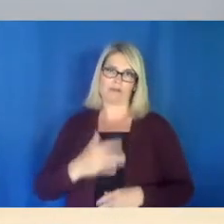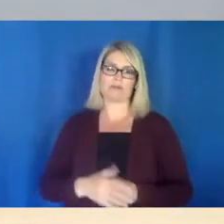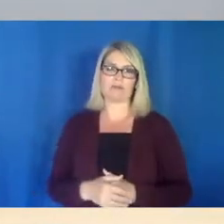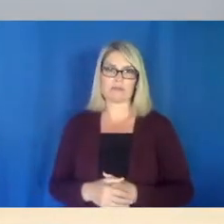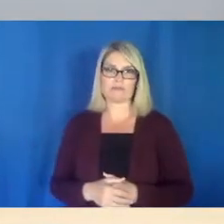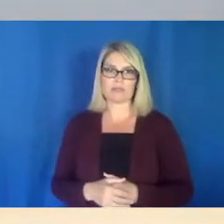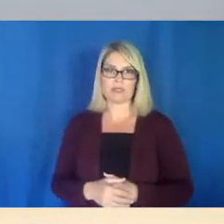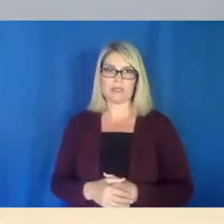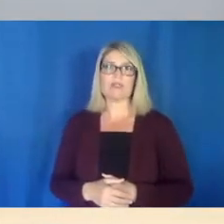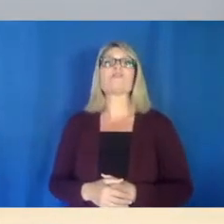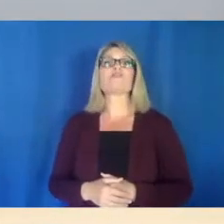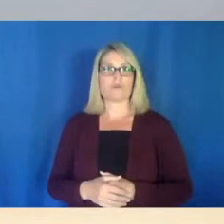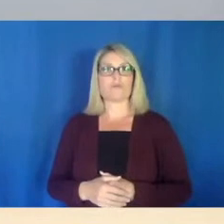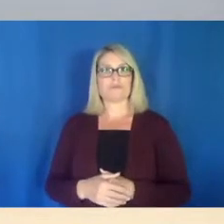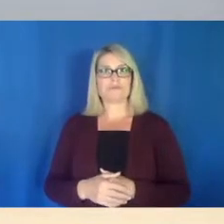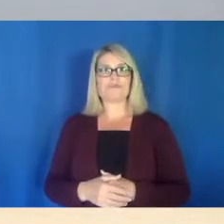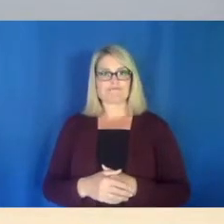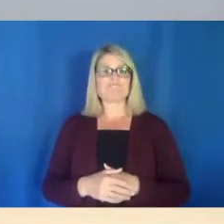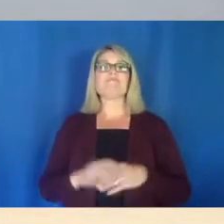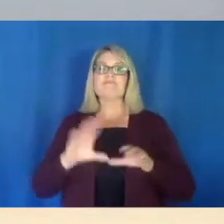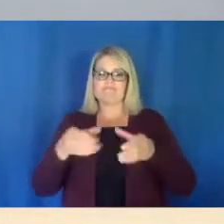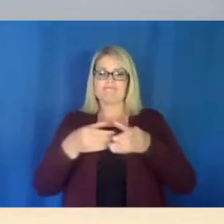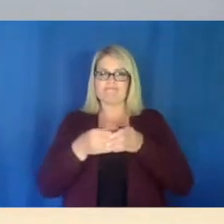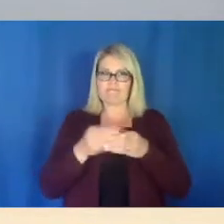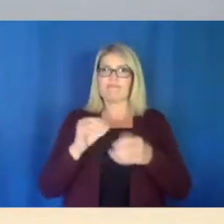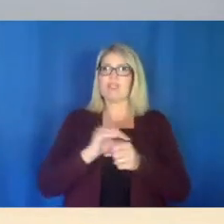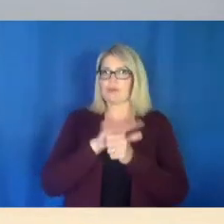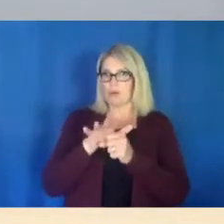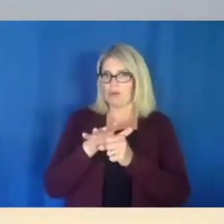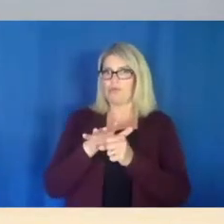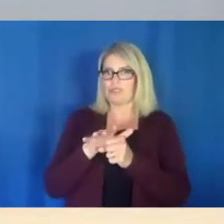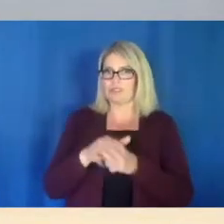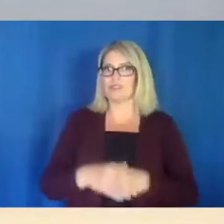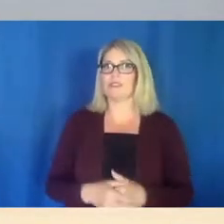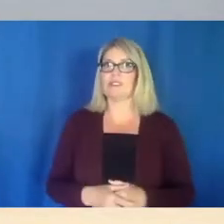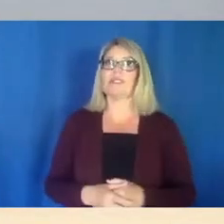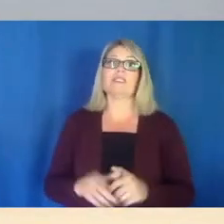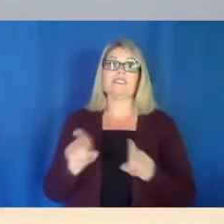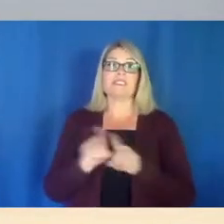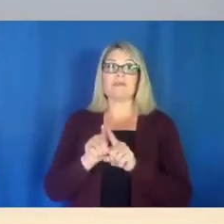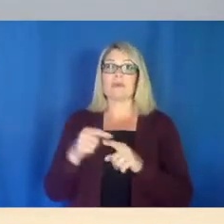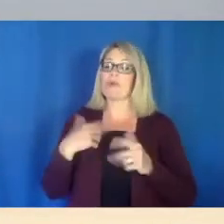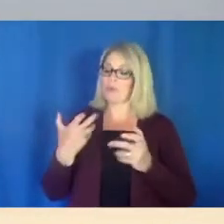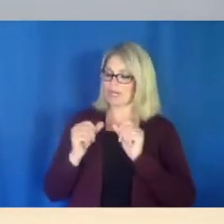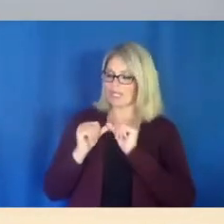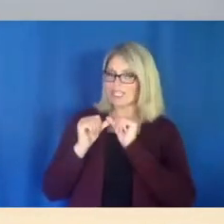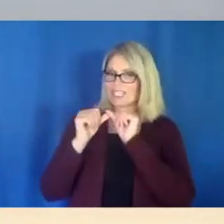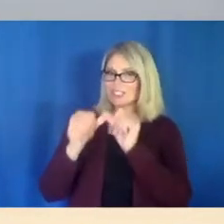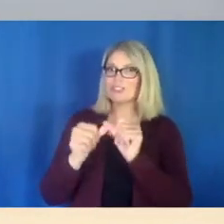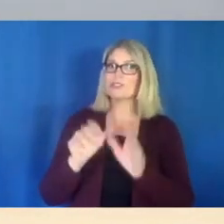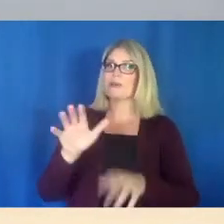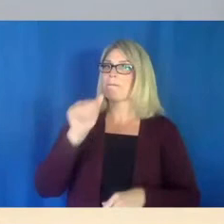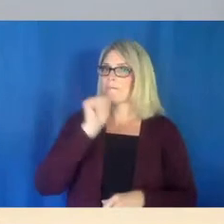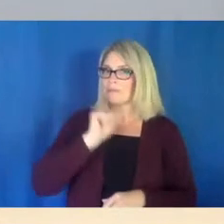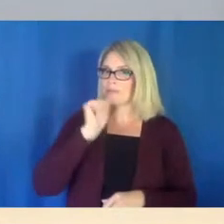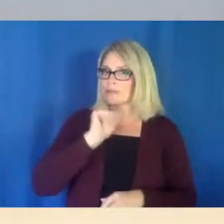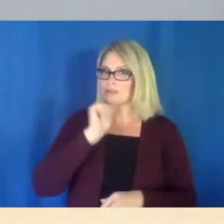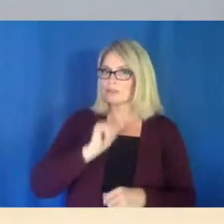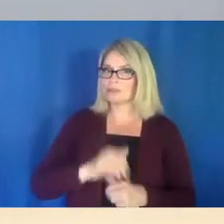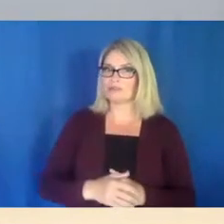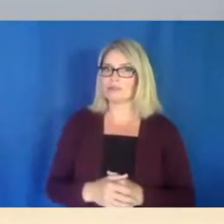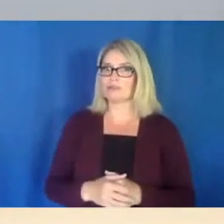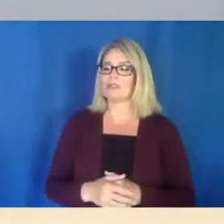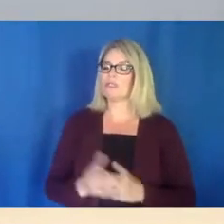COVID-19 together. And as we say, let us continue to be patient and let us continue